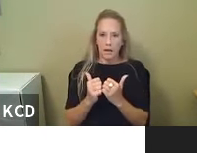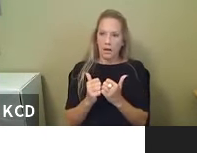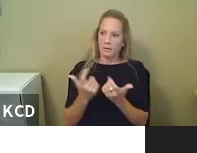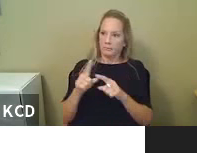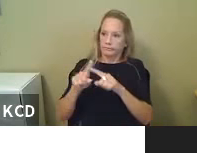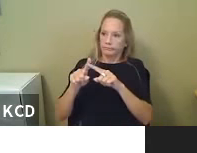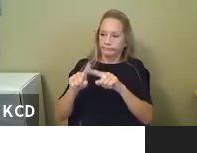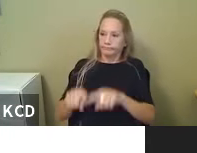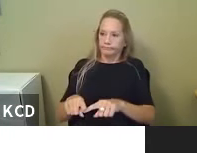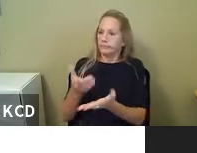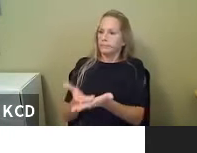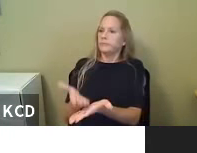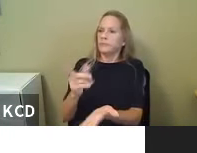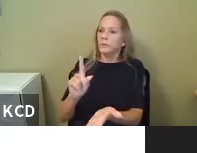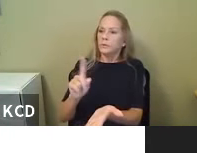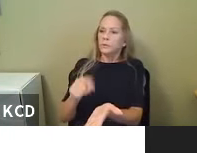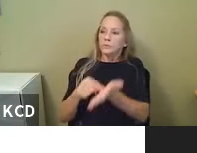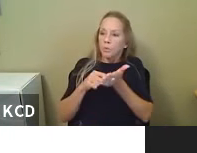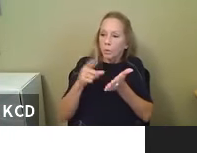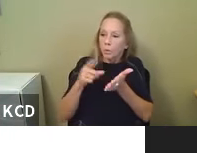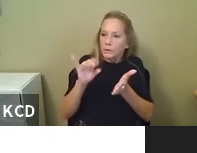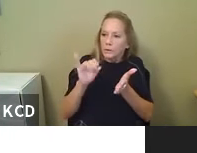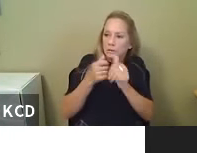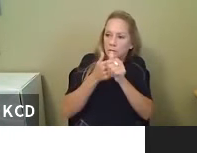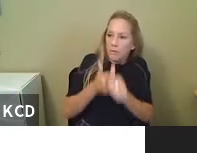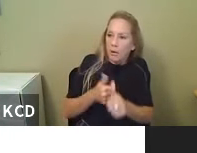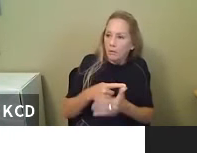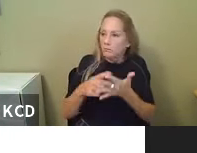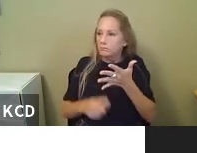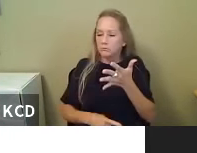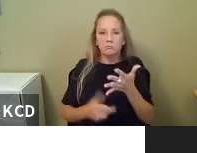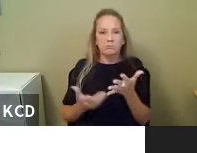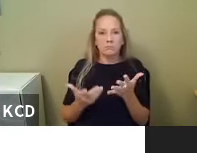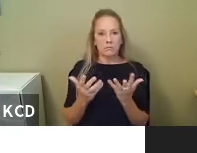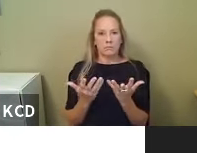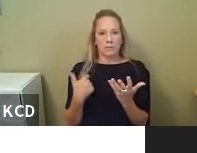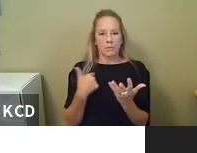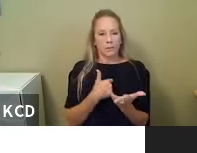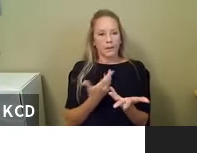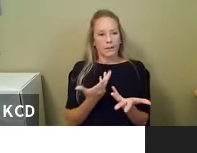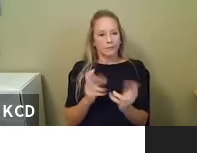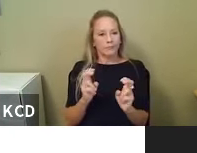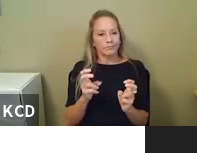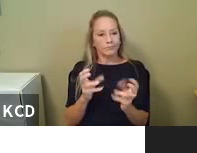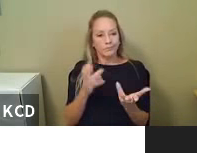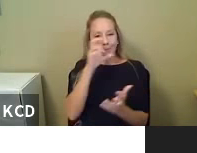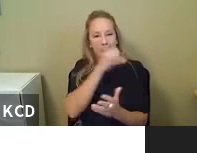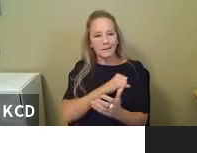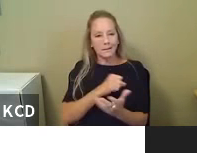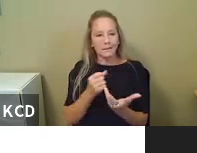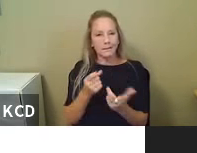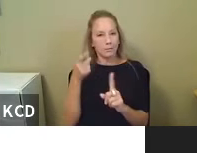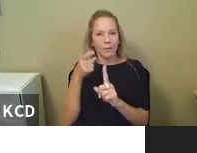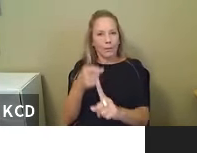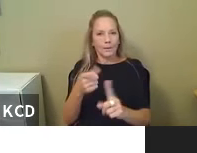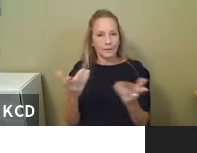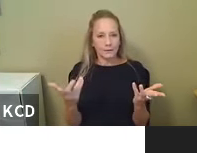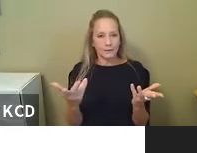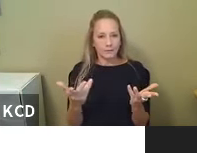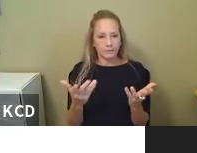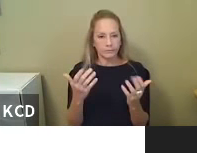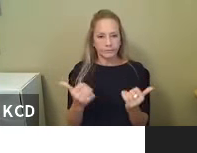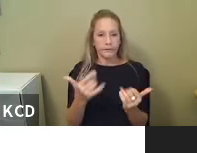issue, then we've missed the boat. That understanding these 4 is critical. So new cases, this one's pretty